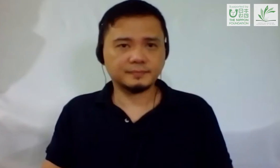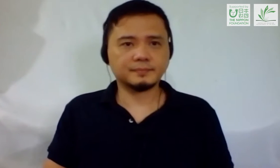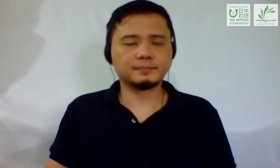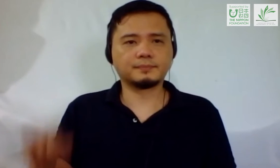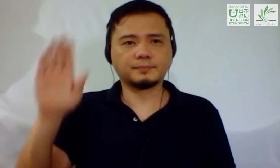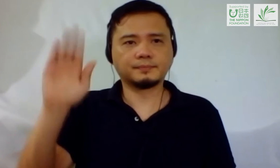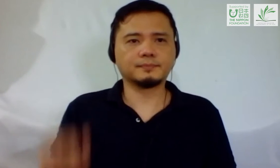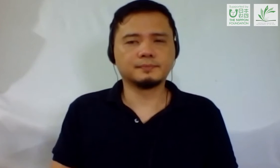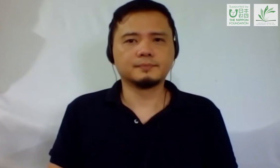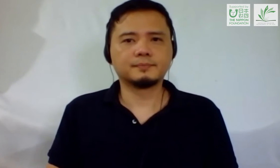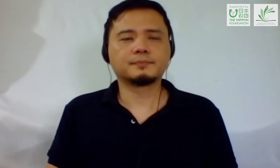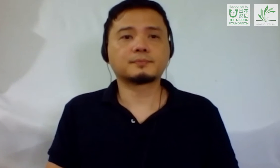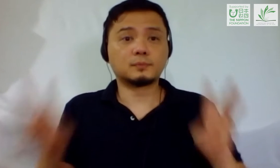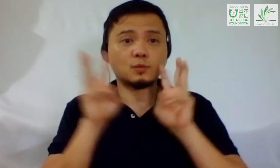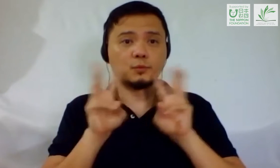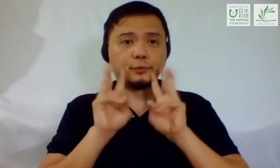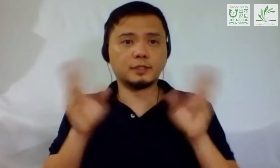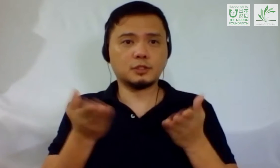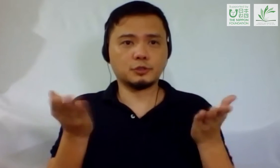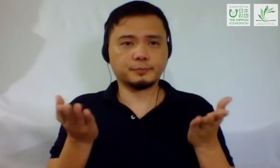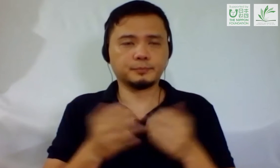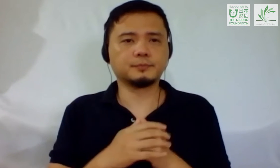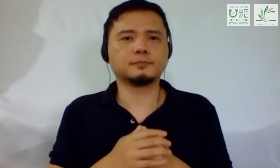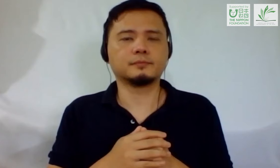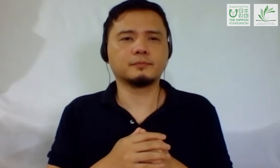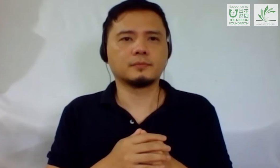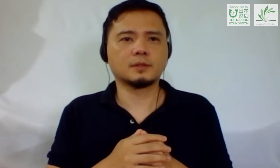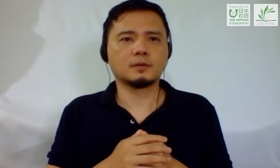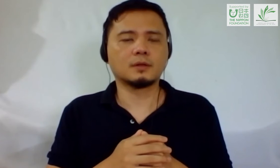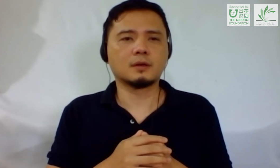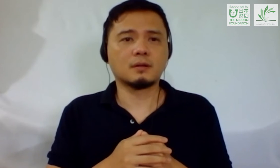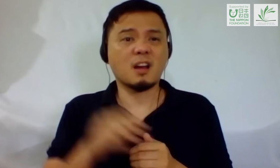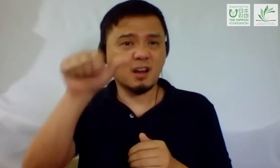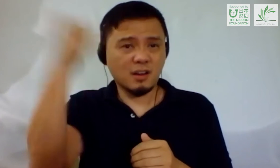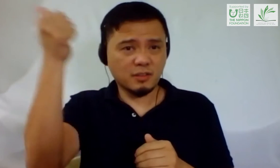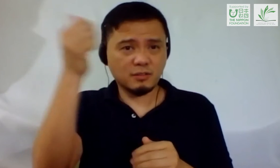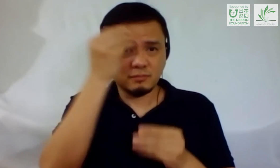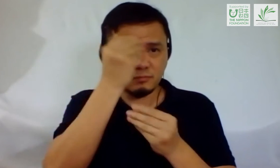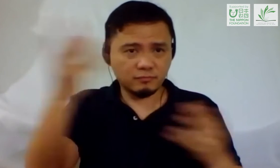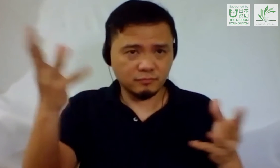Now, just one other thing I want to mention. Oops,